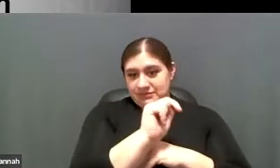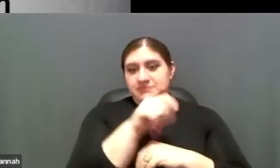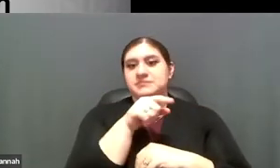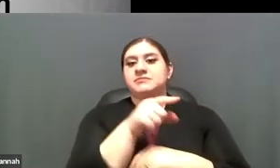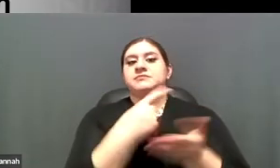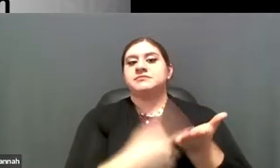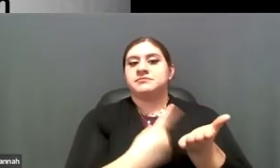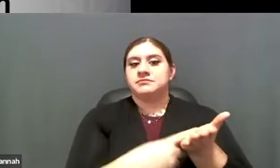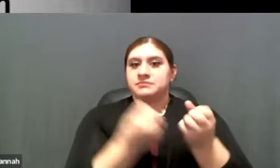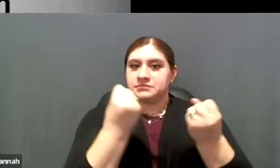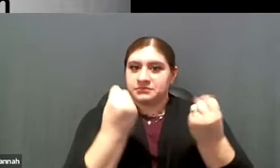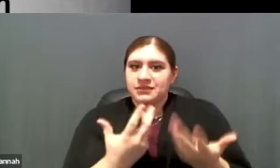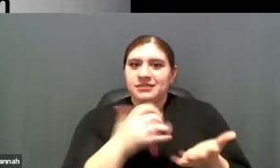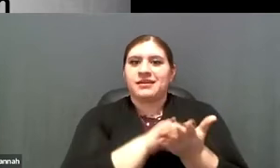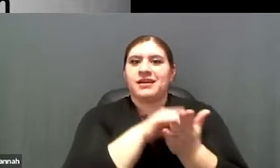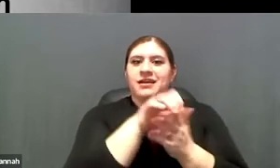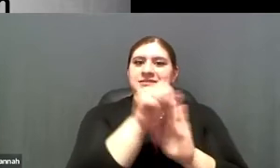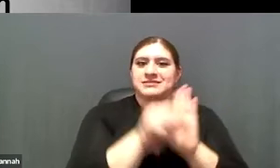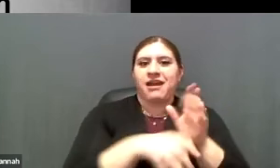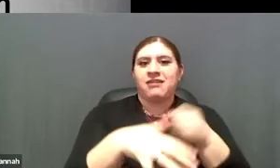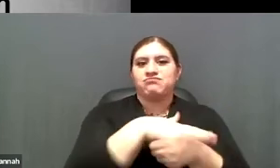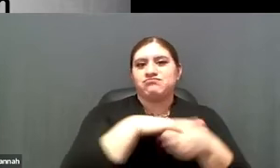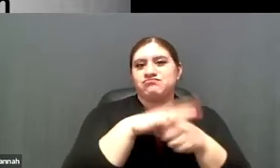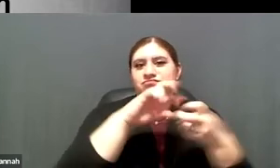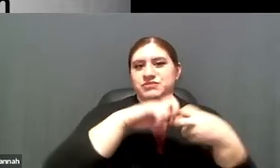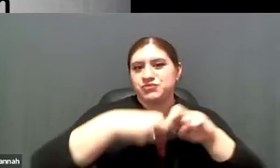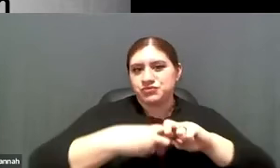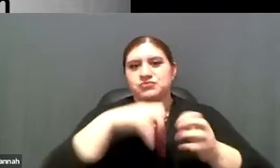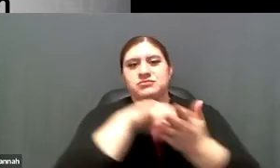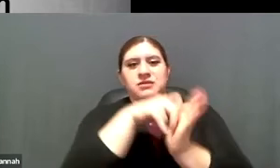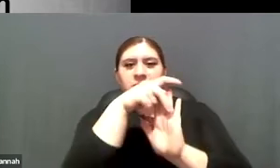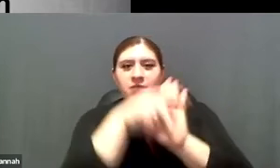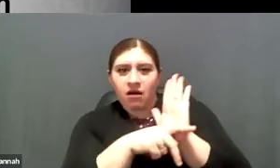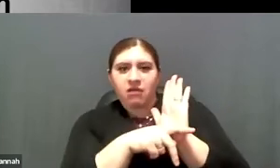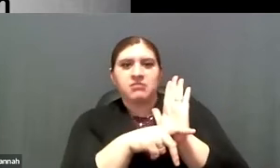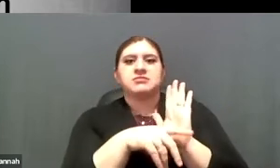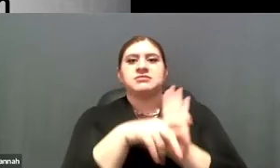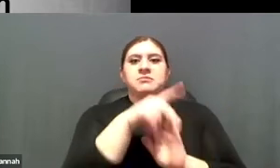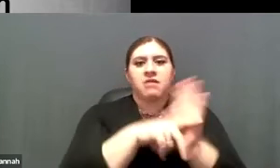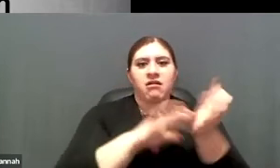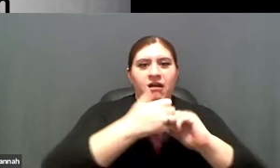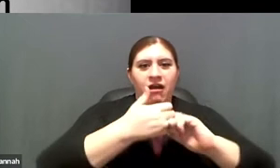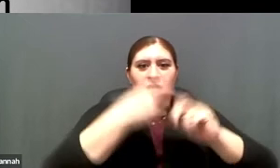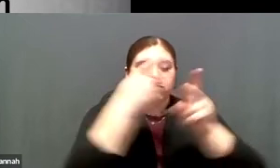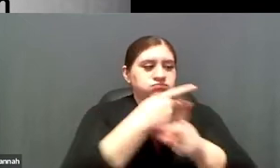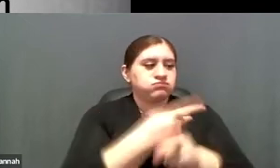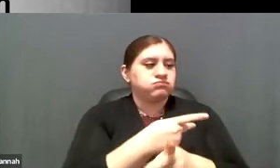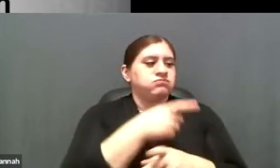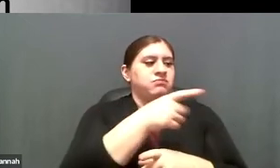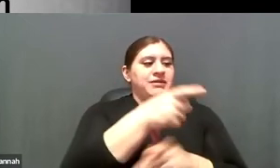covers a lot of like the state and local issues, the policy formulation. He's our policy